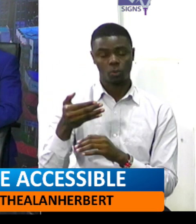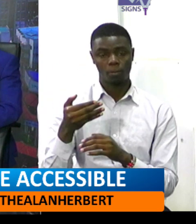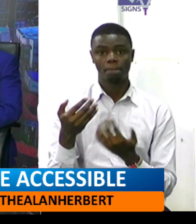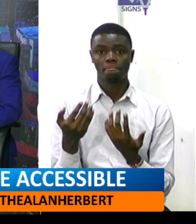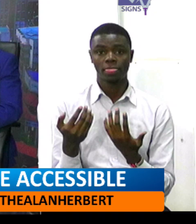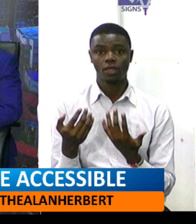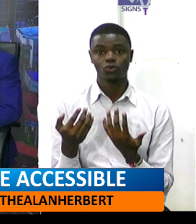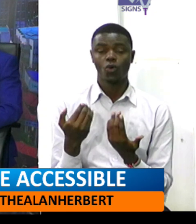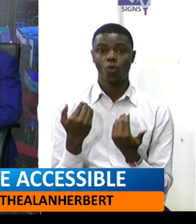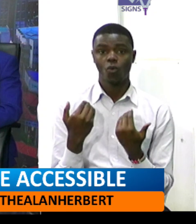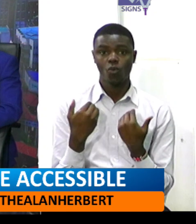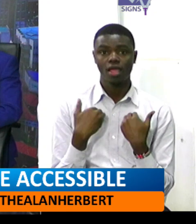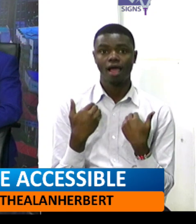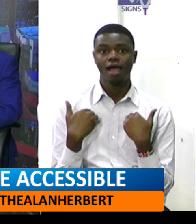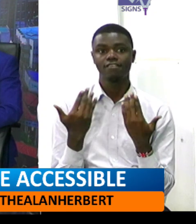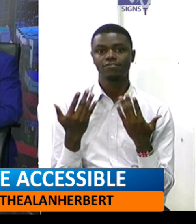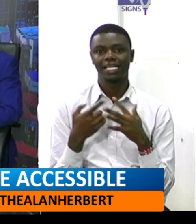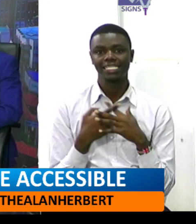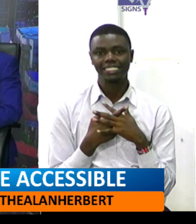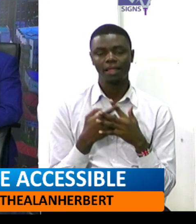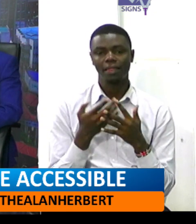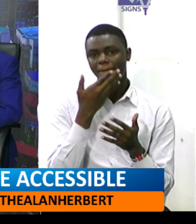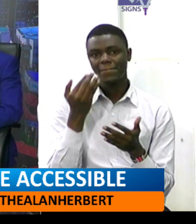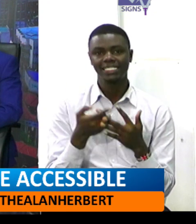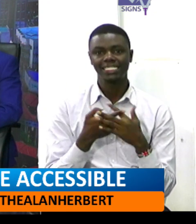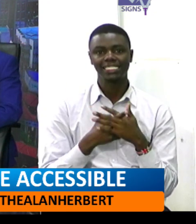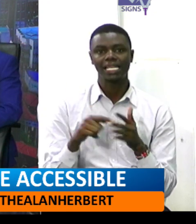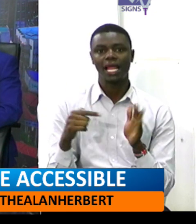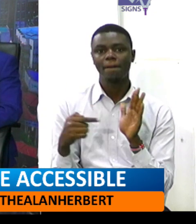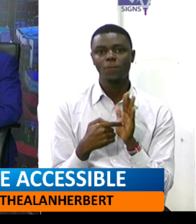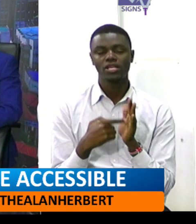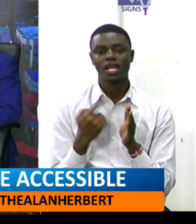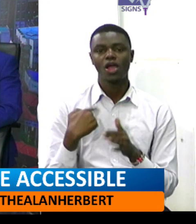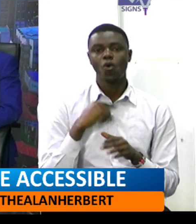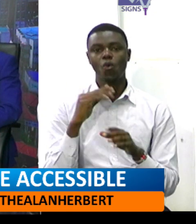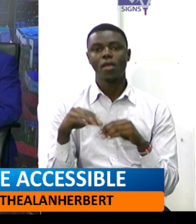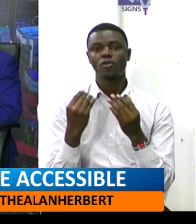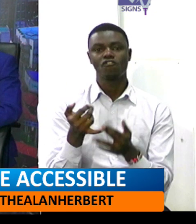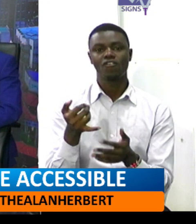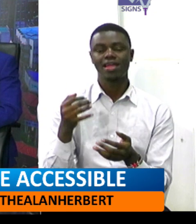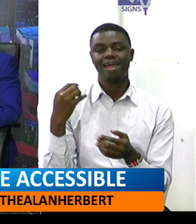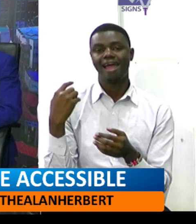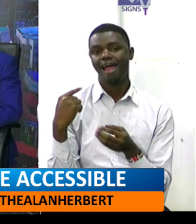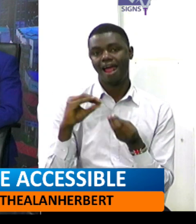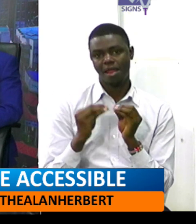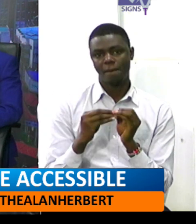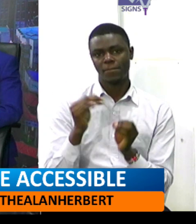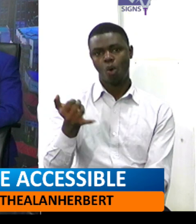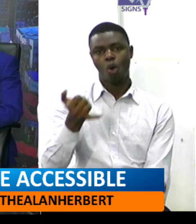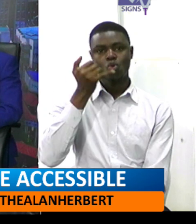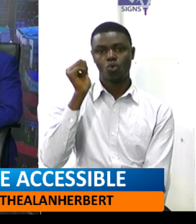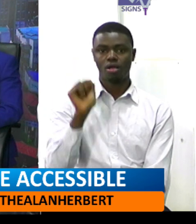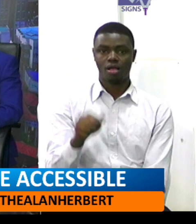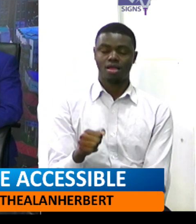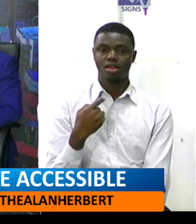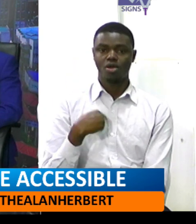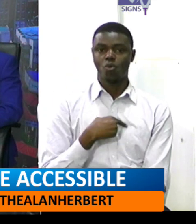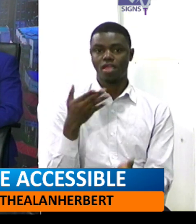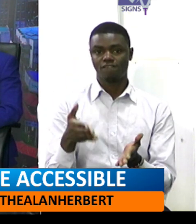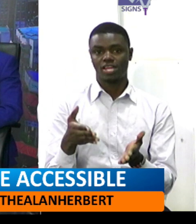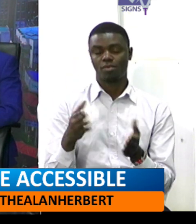said, there is the best starting point is that we provide a number that you can call us, and we are available